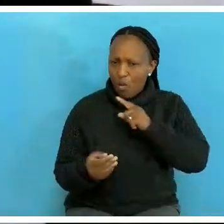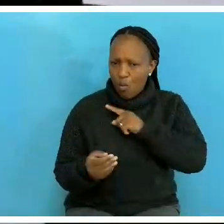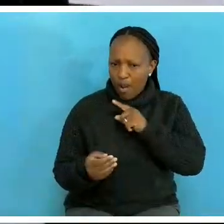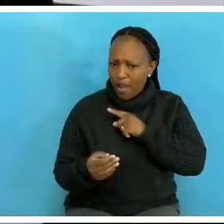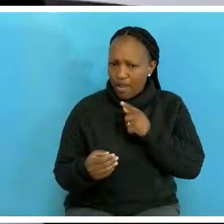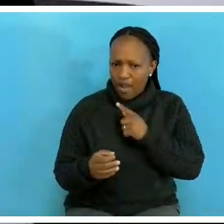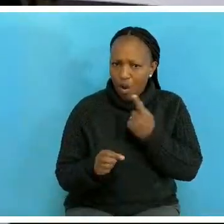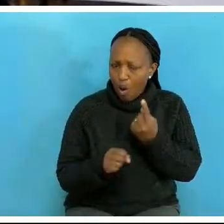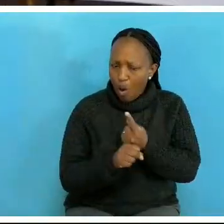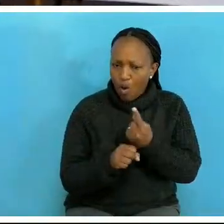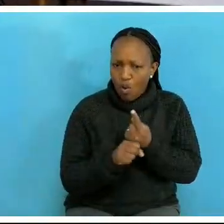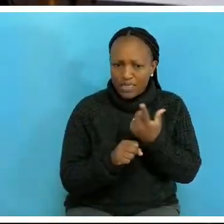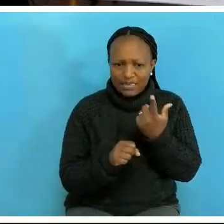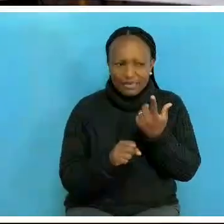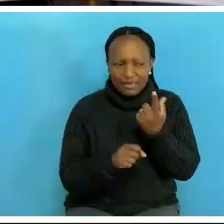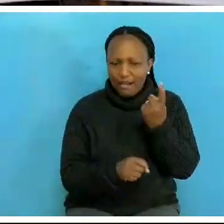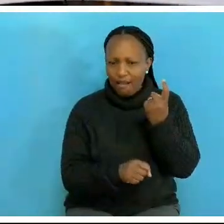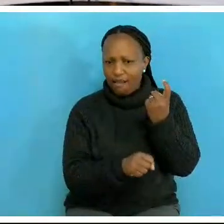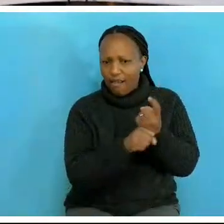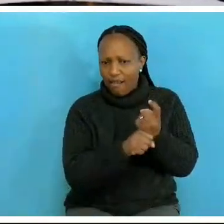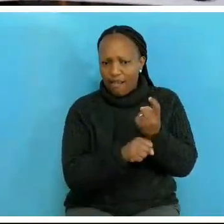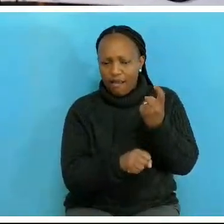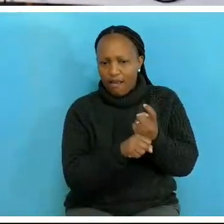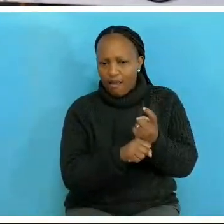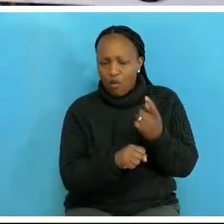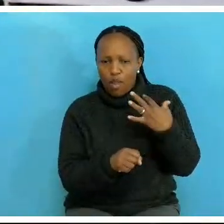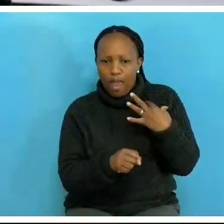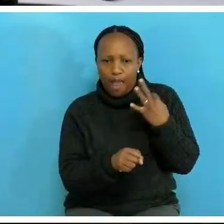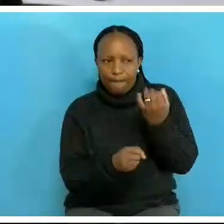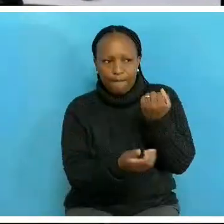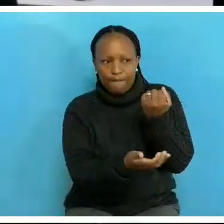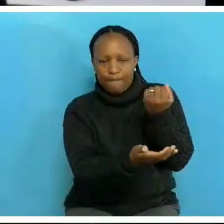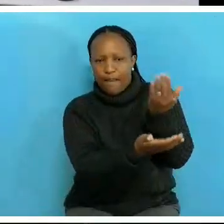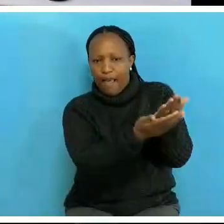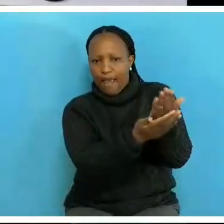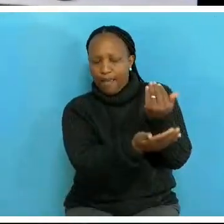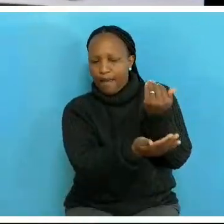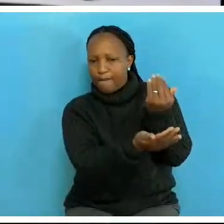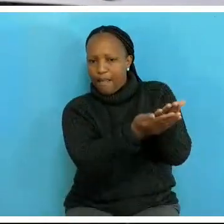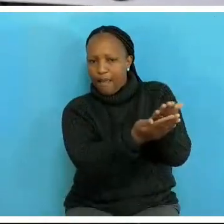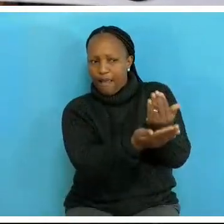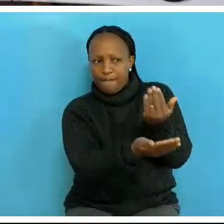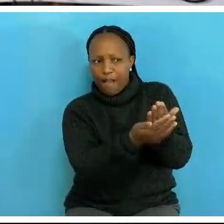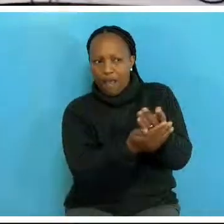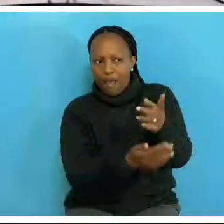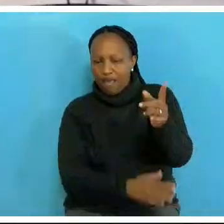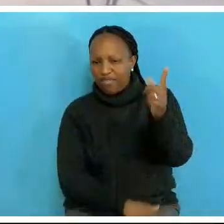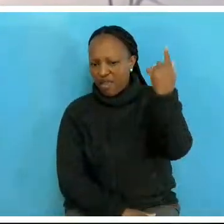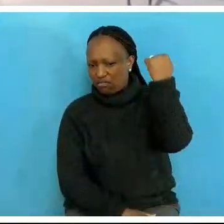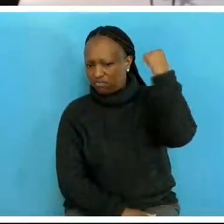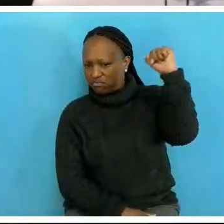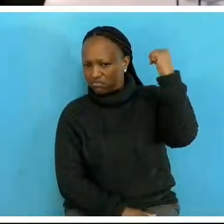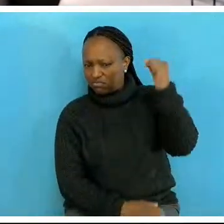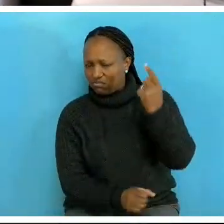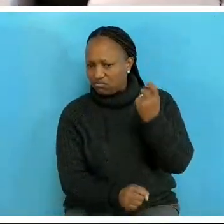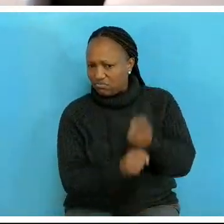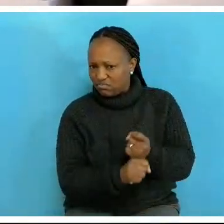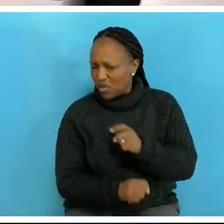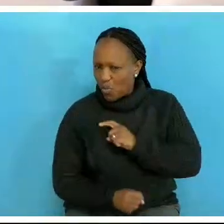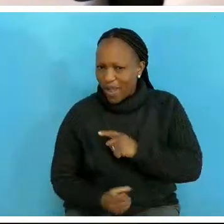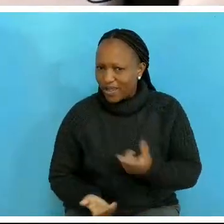get decline on application? We send applications upon applications and we get decline.